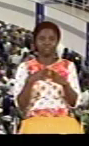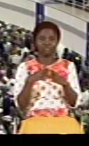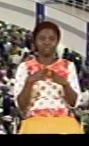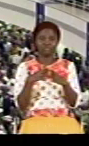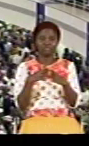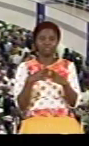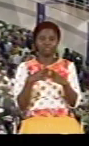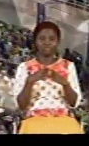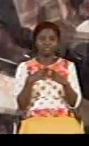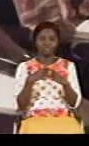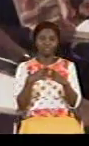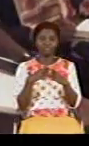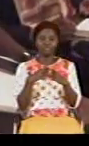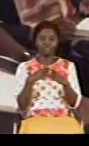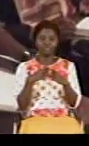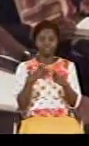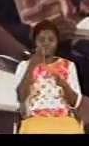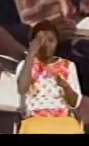You know,